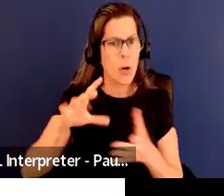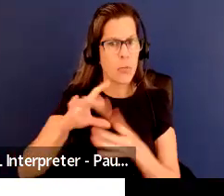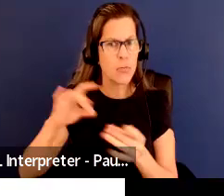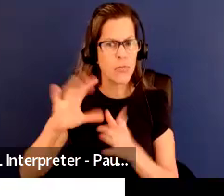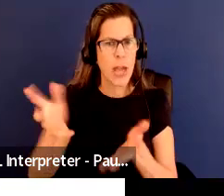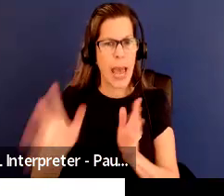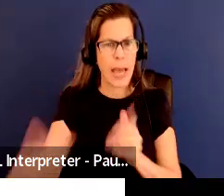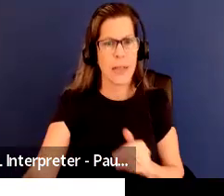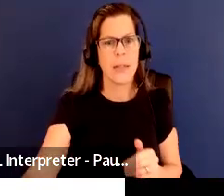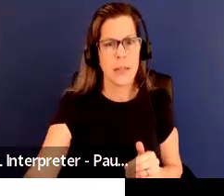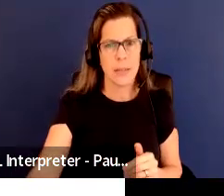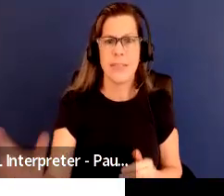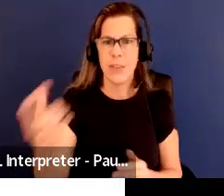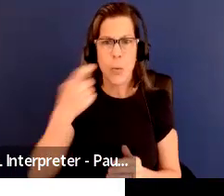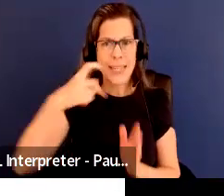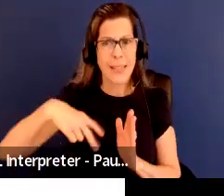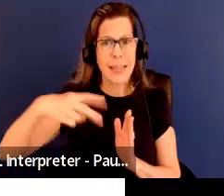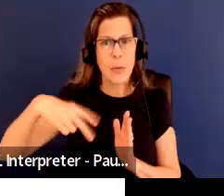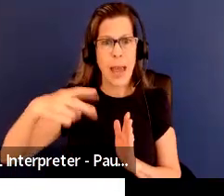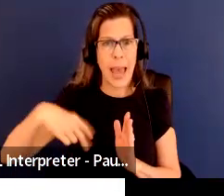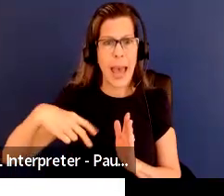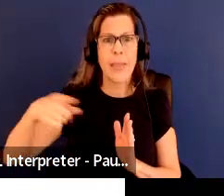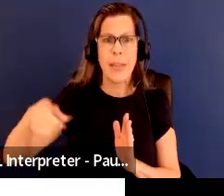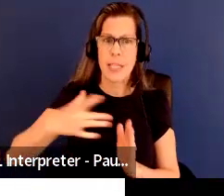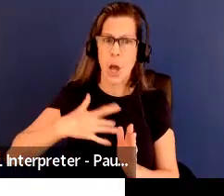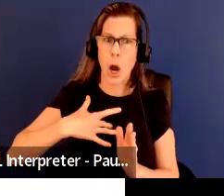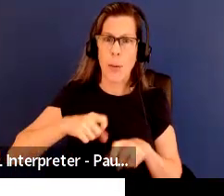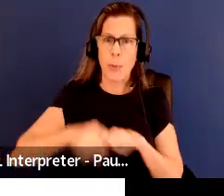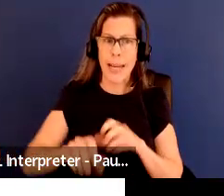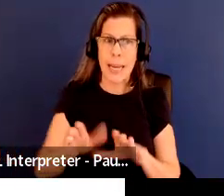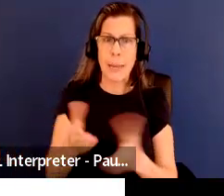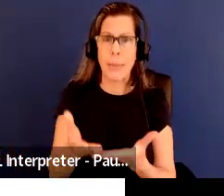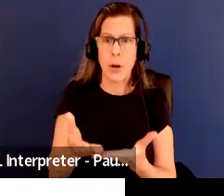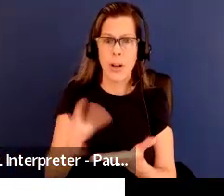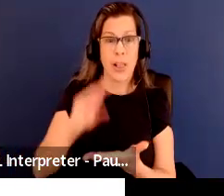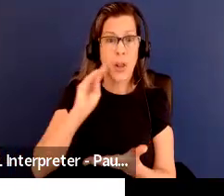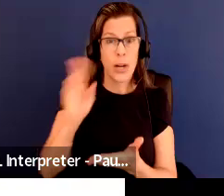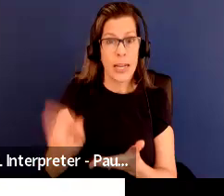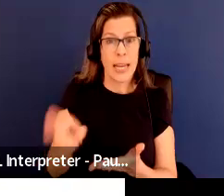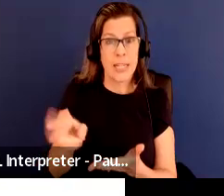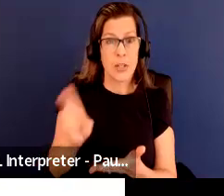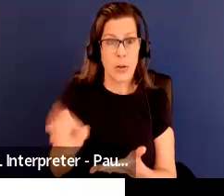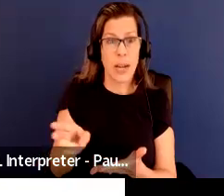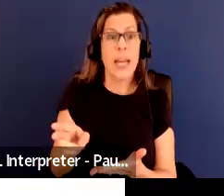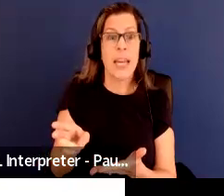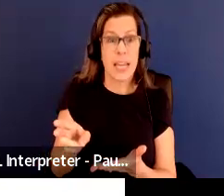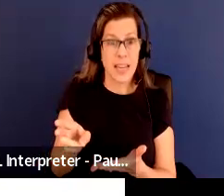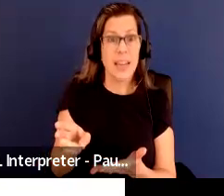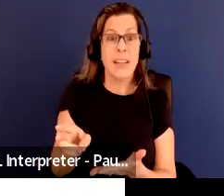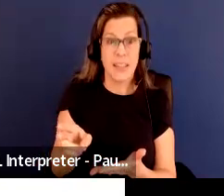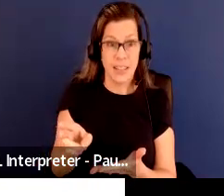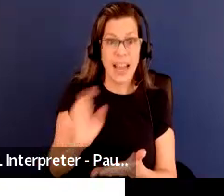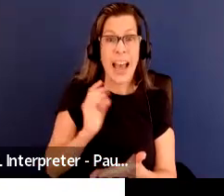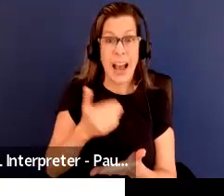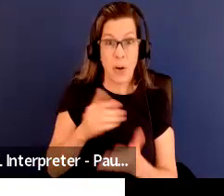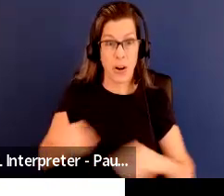and heartbreaking history that I never learned. They talk in the book specifically about how learning our history was something that was taken from us so